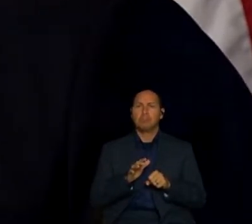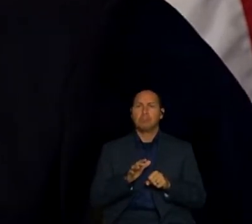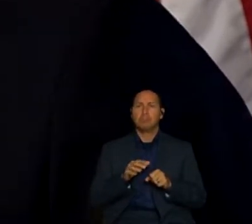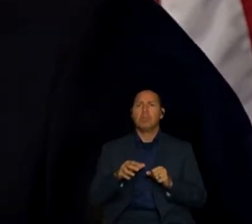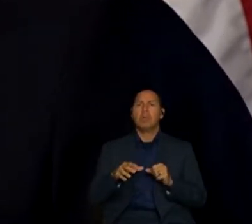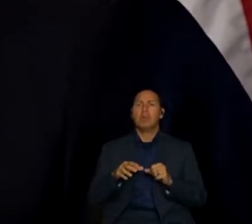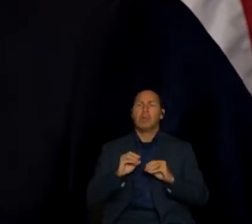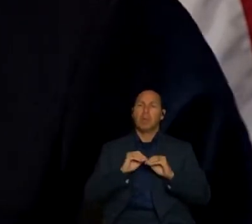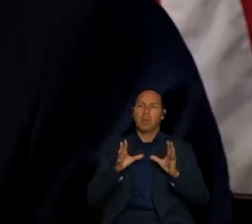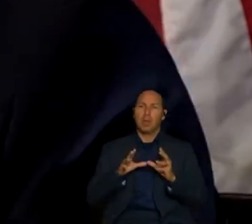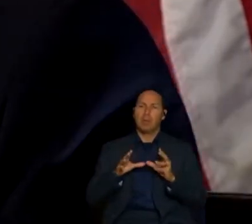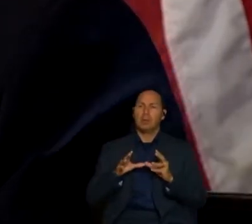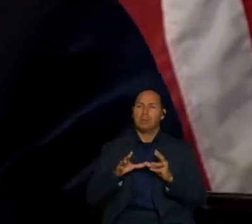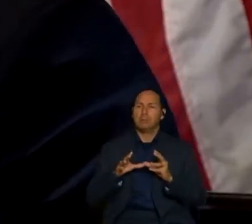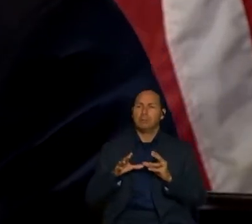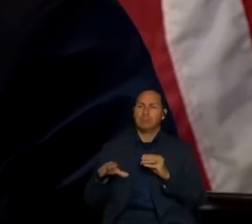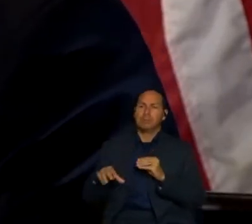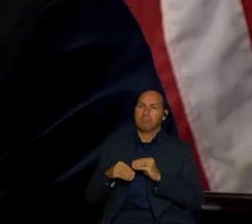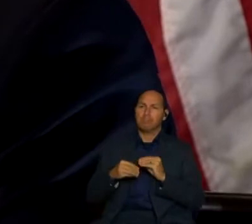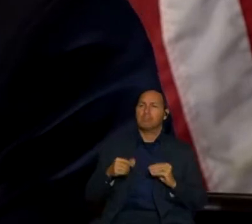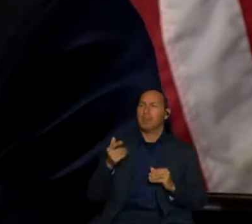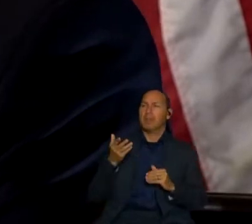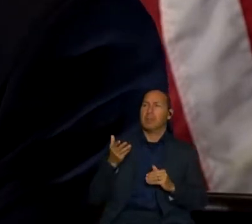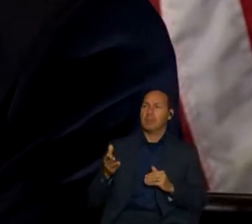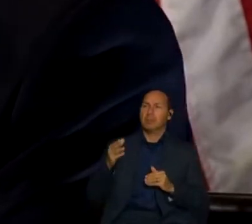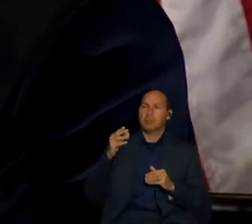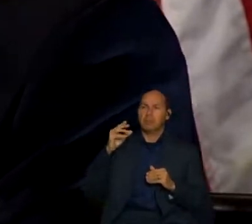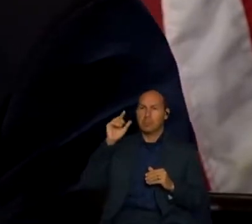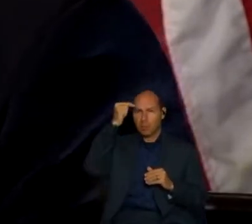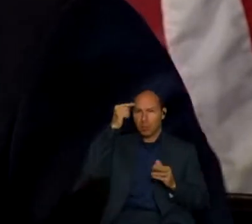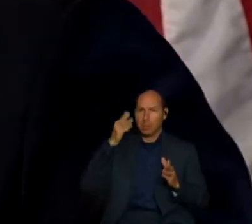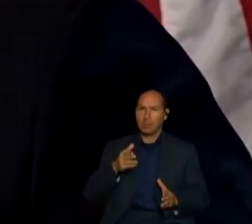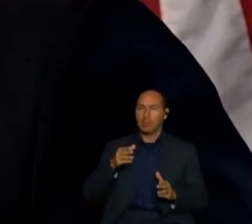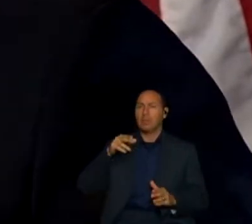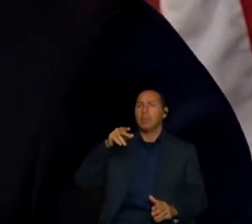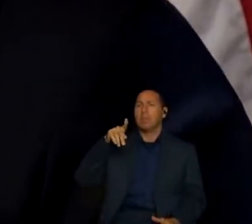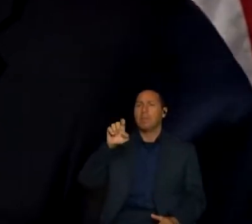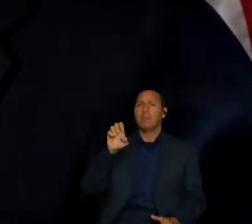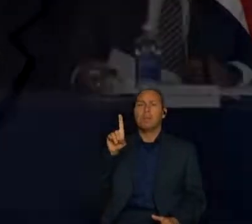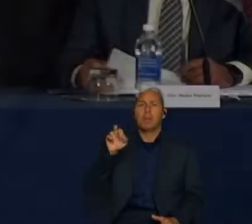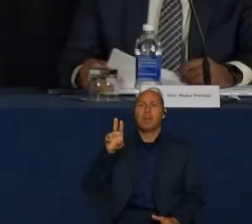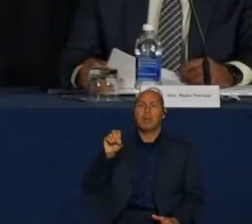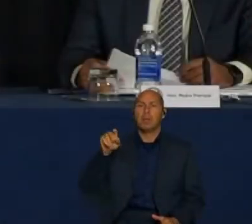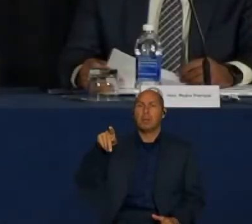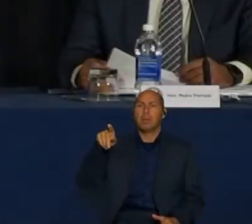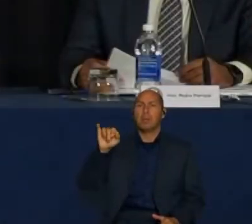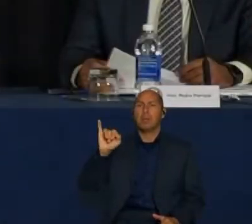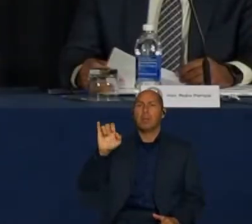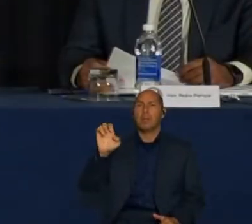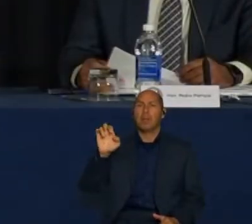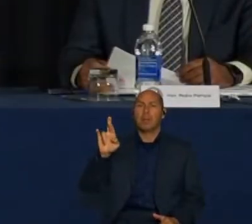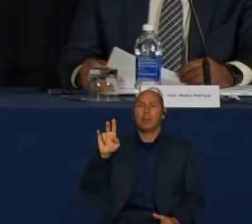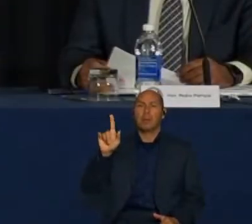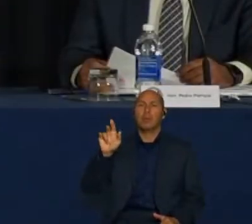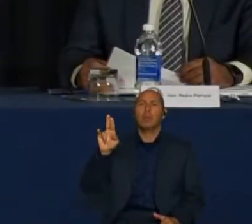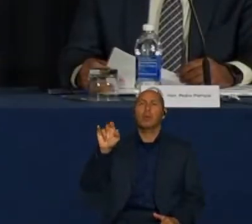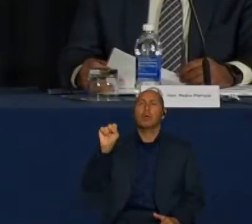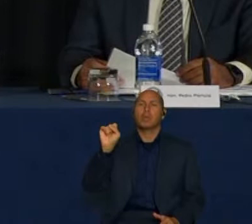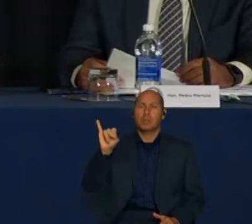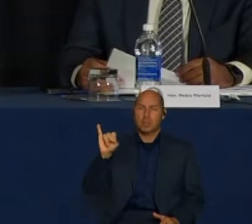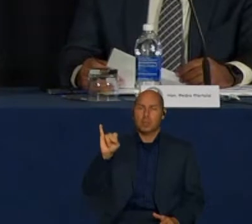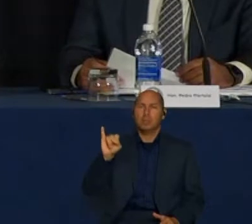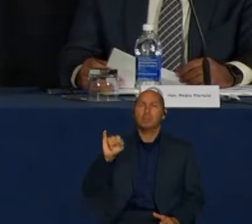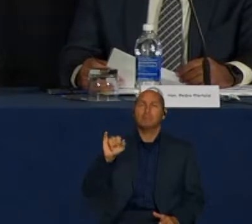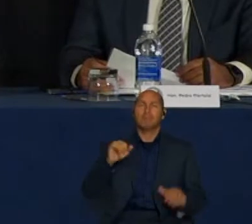officio member, Governor Pedro Pierluisi? Present. Thank you, Governor. So we do have a present, we do have a